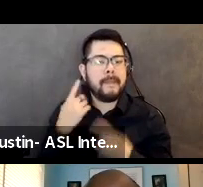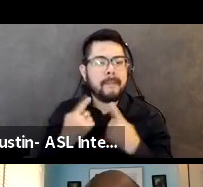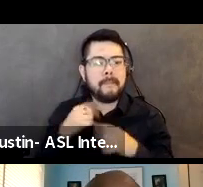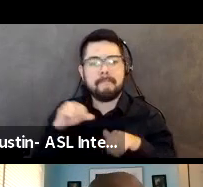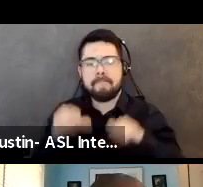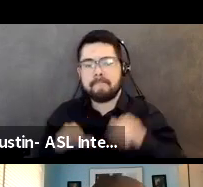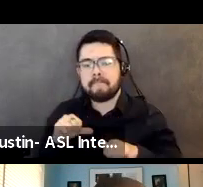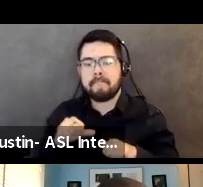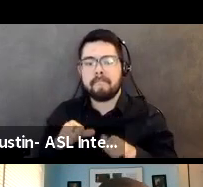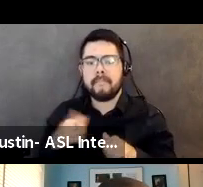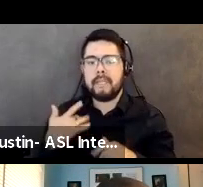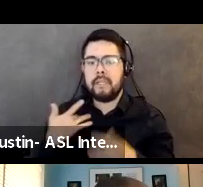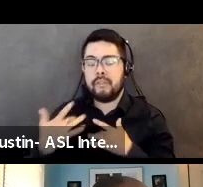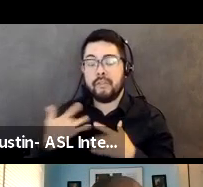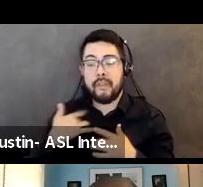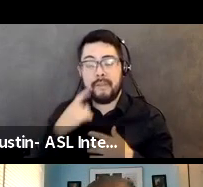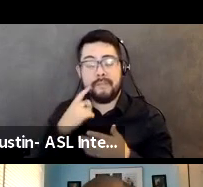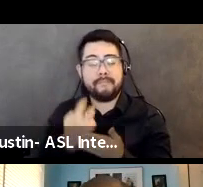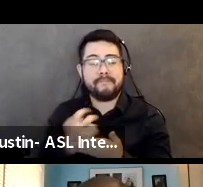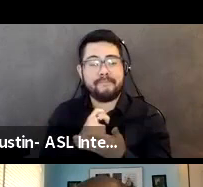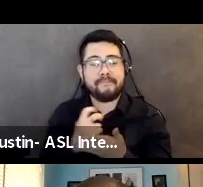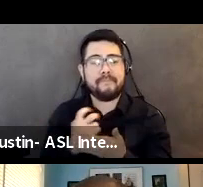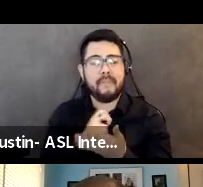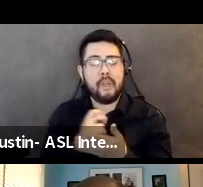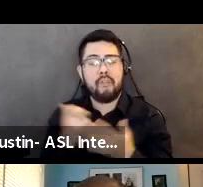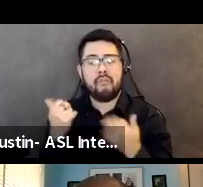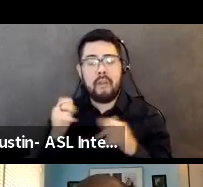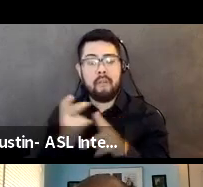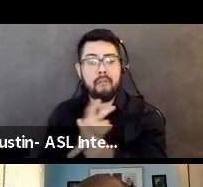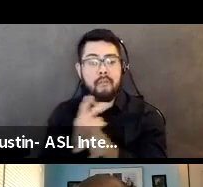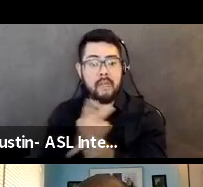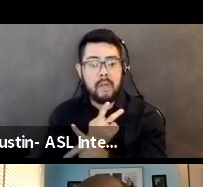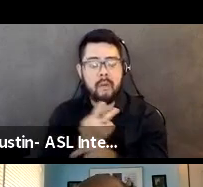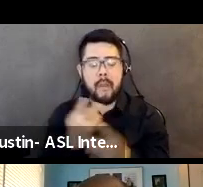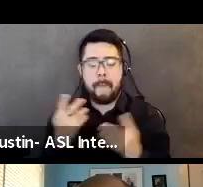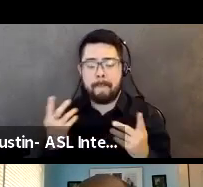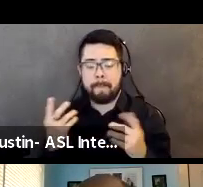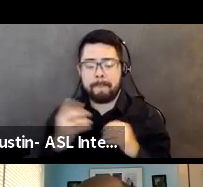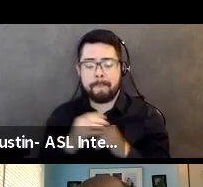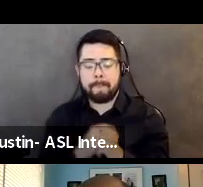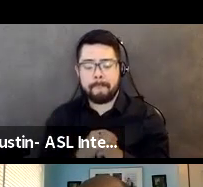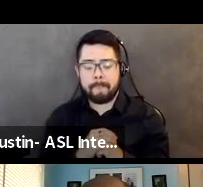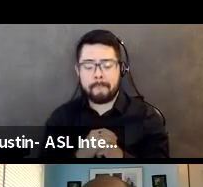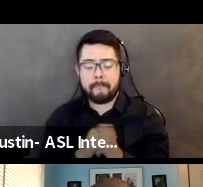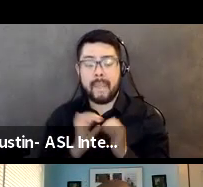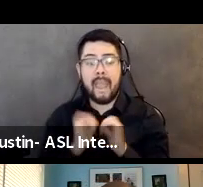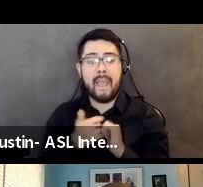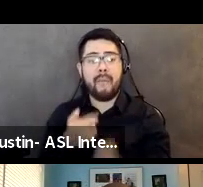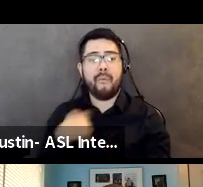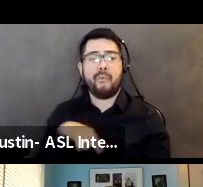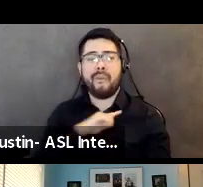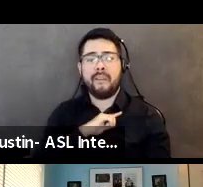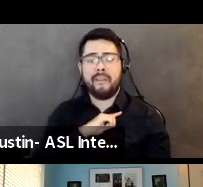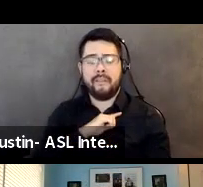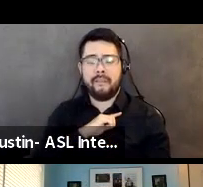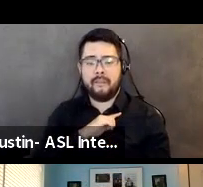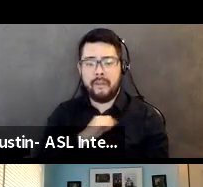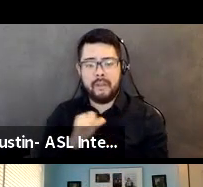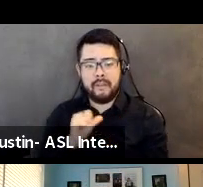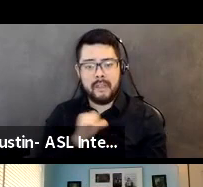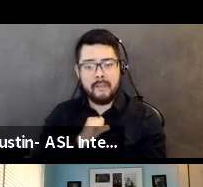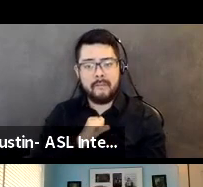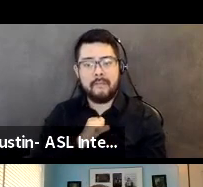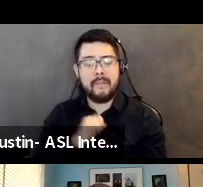kept me up at night as a matter of fact um thinking about how do we best um invest